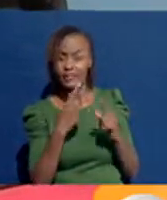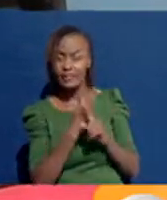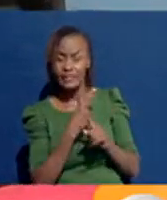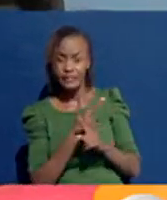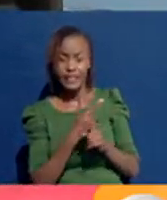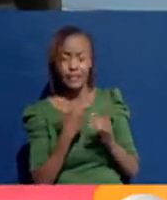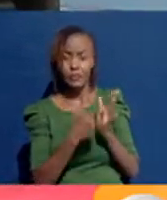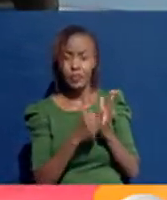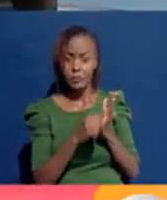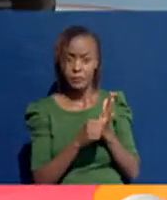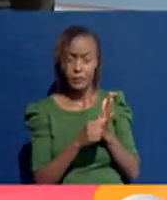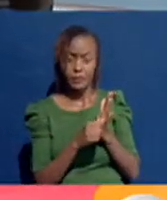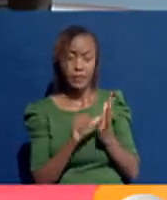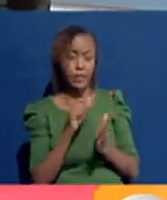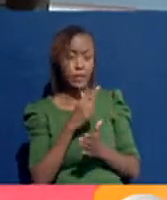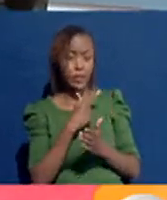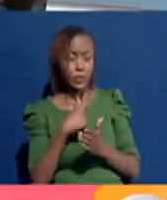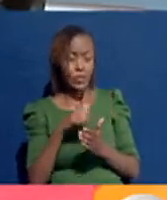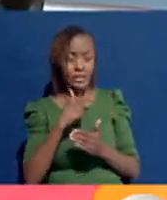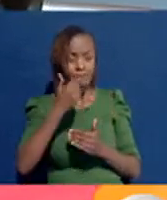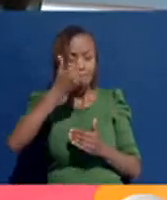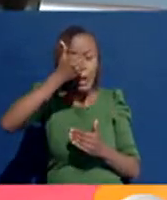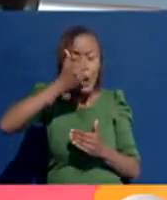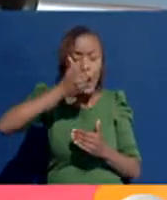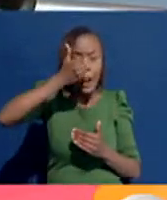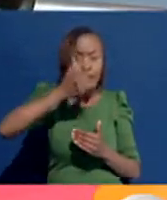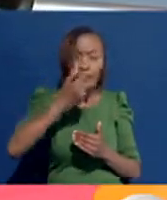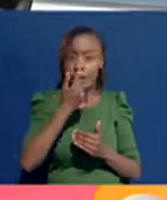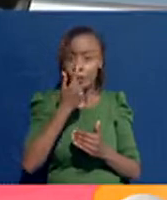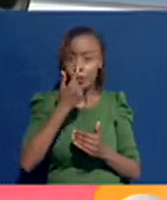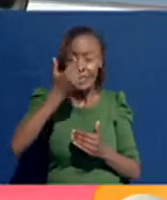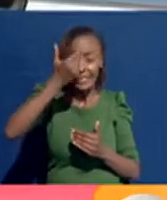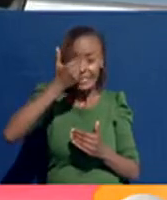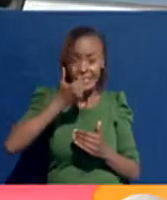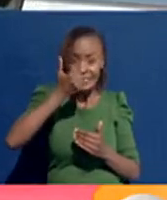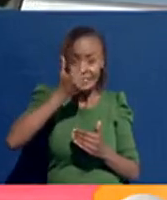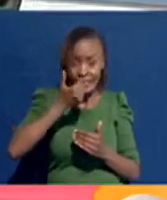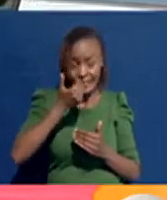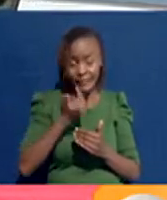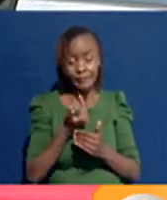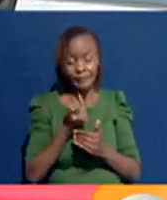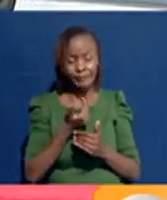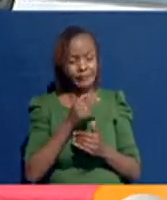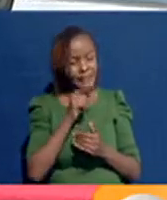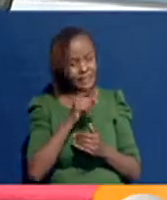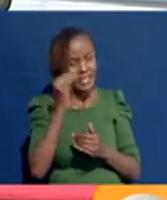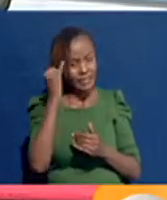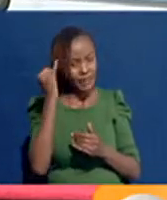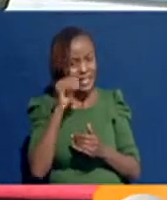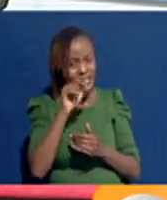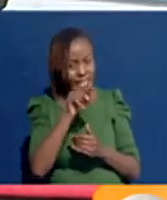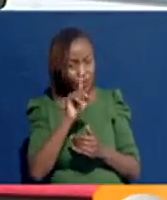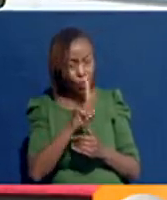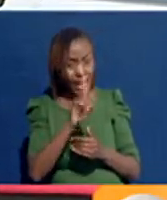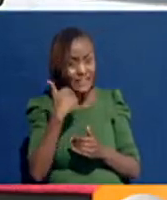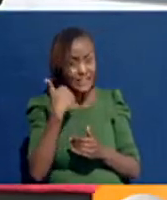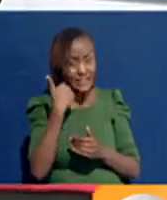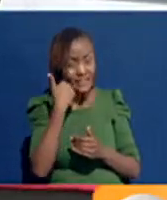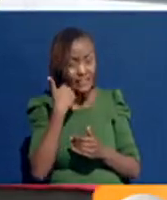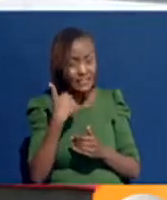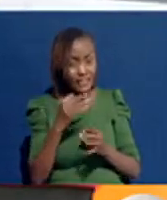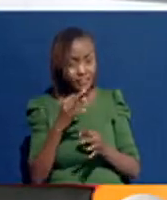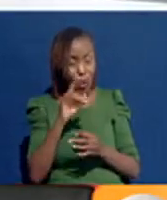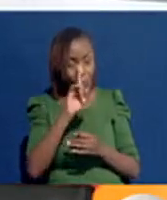cut operations on those children. Mm-hmm. So that's one of the assets. And you can imagine one of those, that project or one patient is 1.8